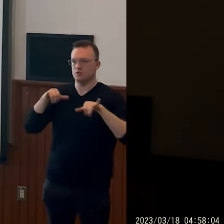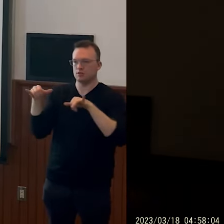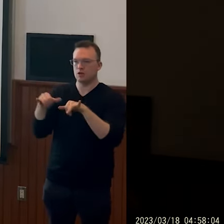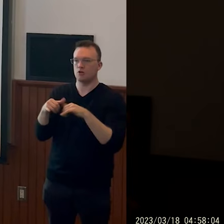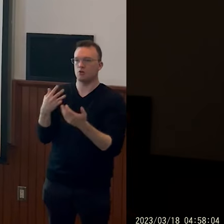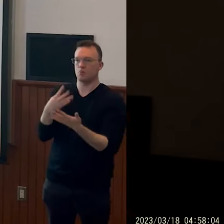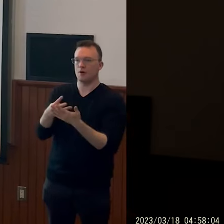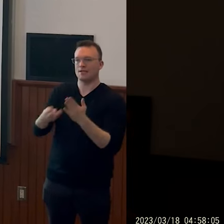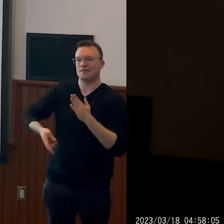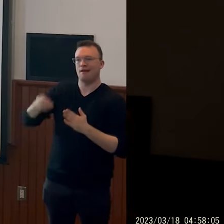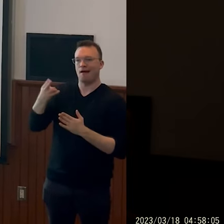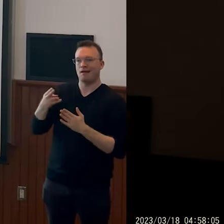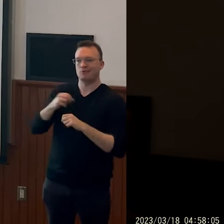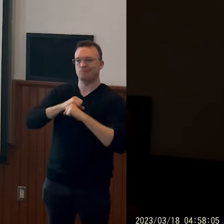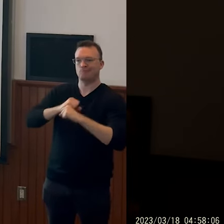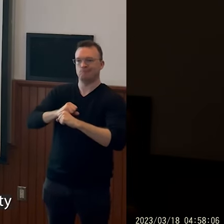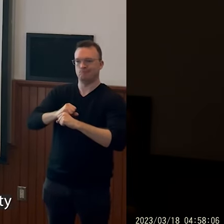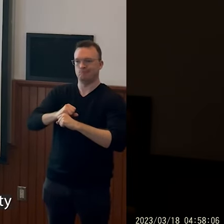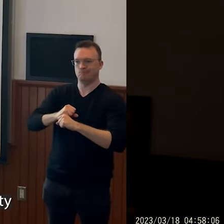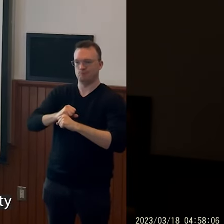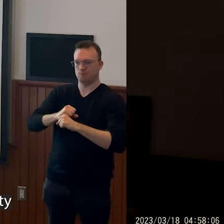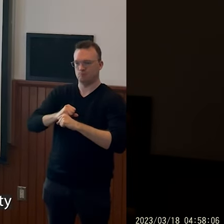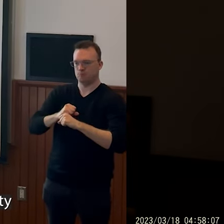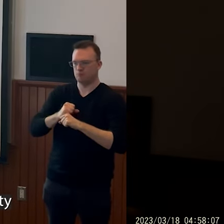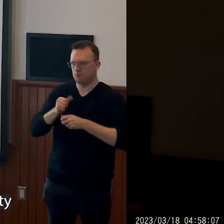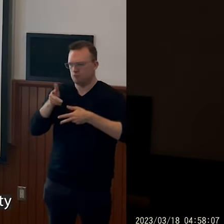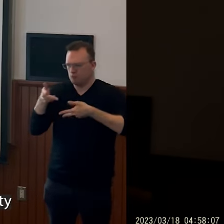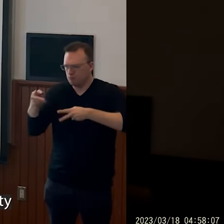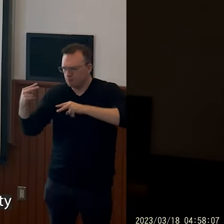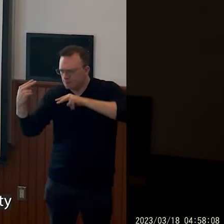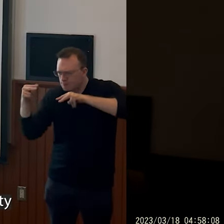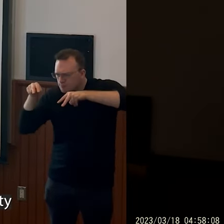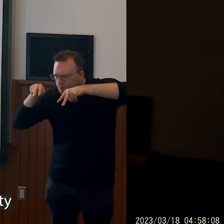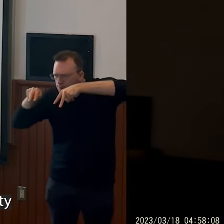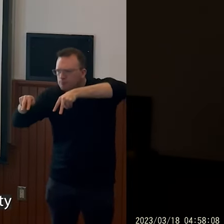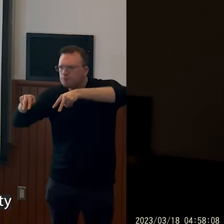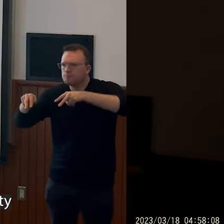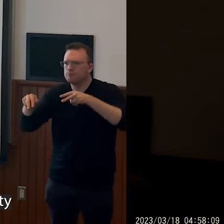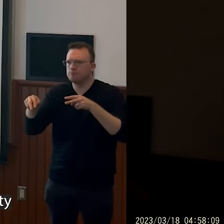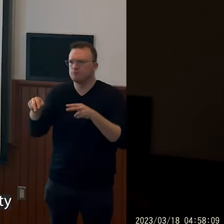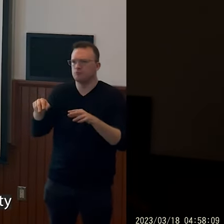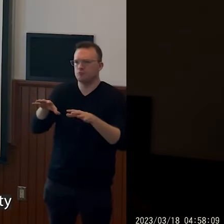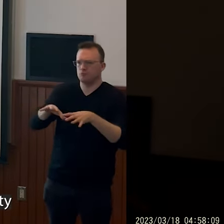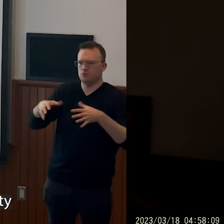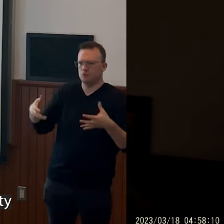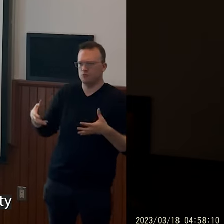prison, high security, highly surveillance security,